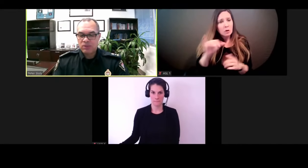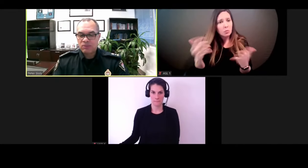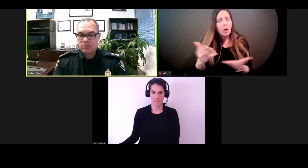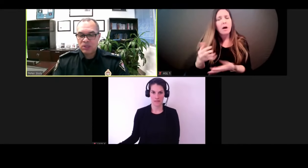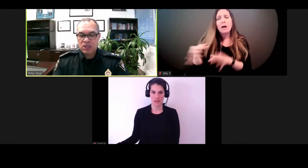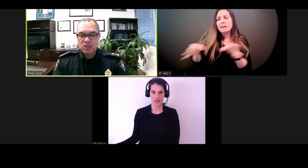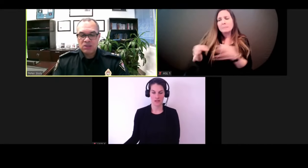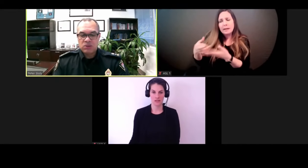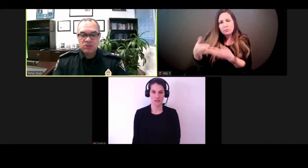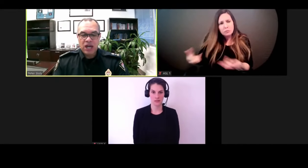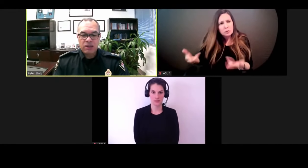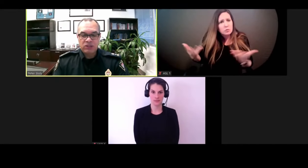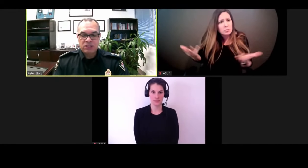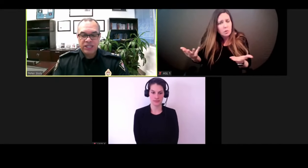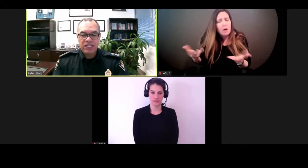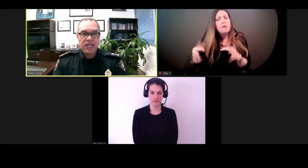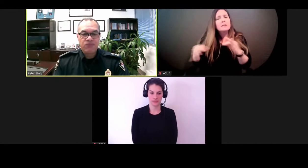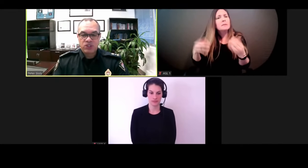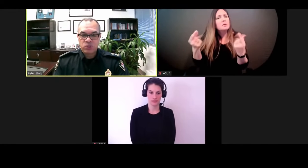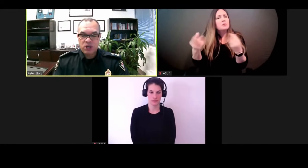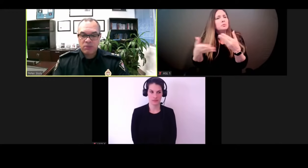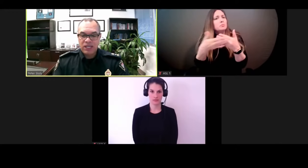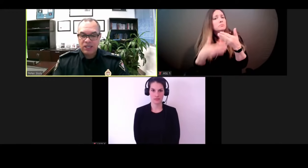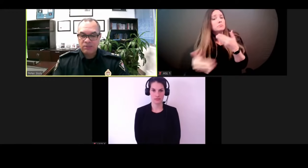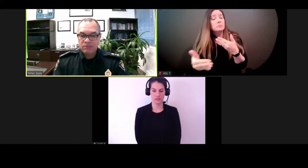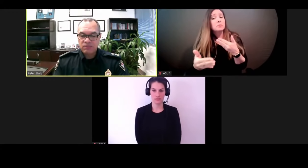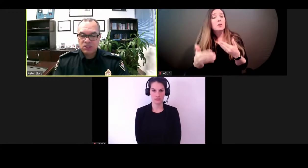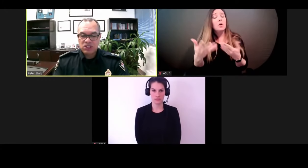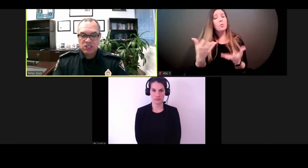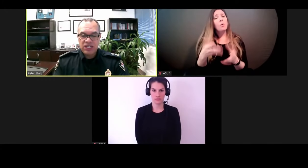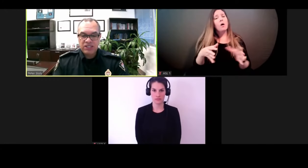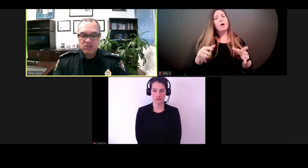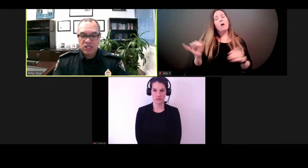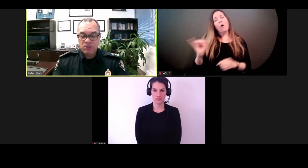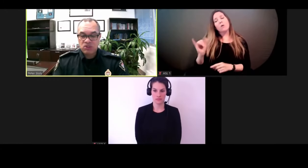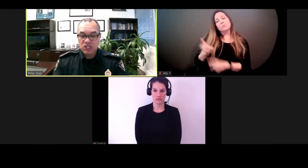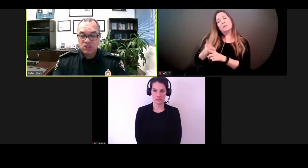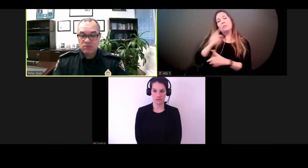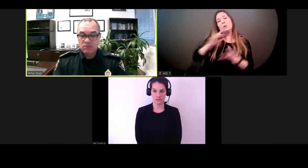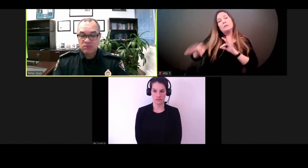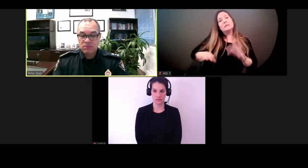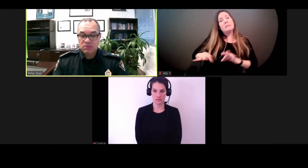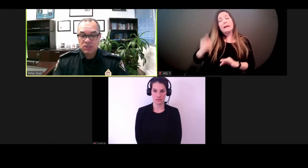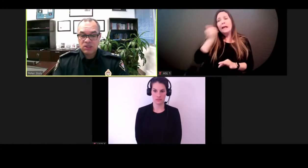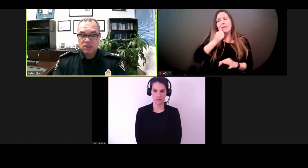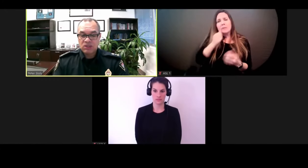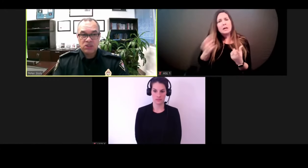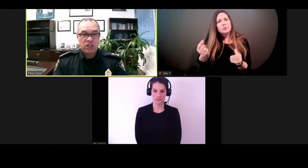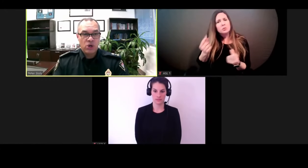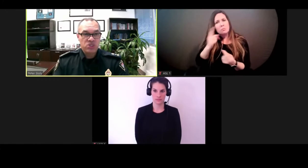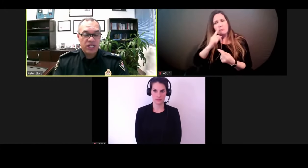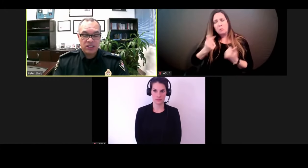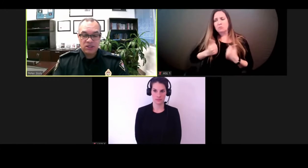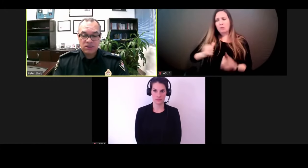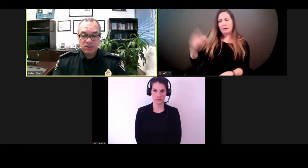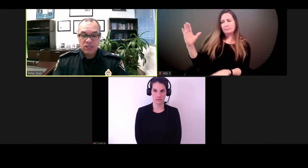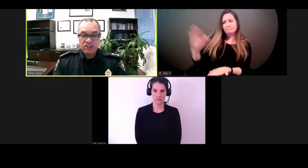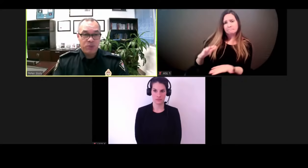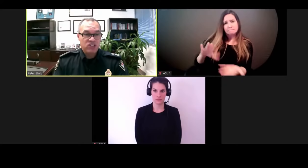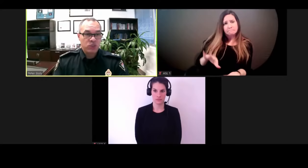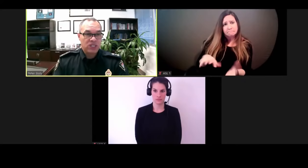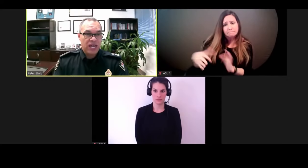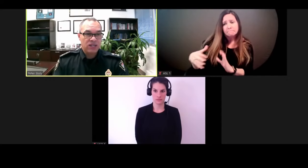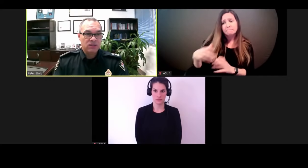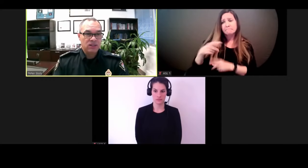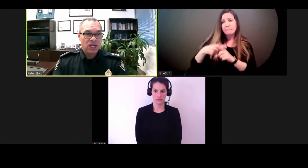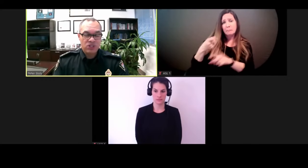forward. She will talk about the daily efforts we are making to contain this demonstration, to negotiate as